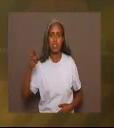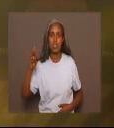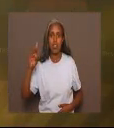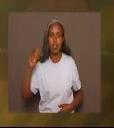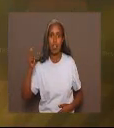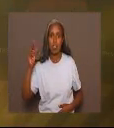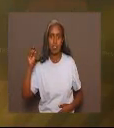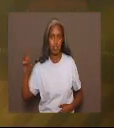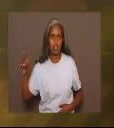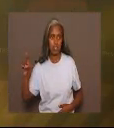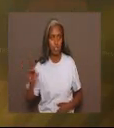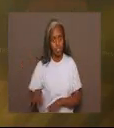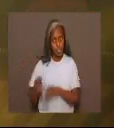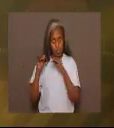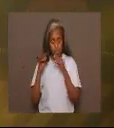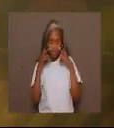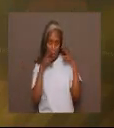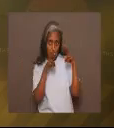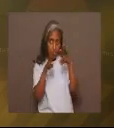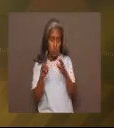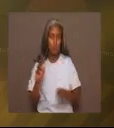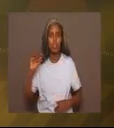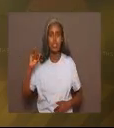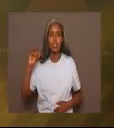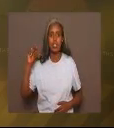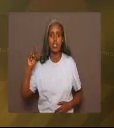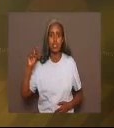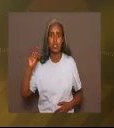Students, let us look at an integrand now.